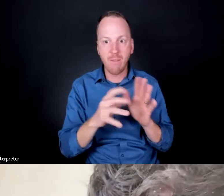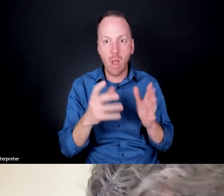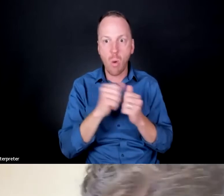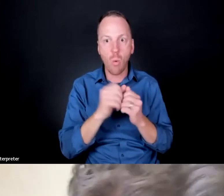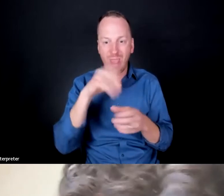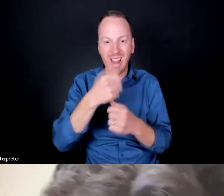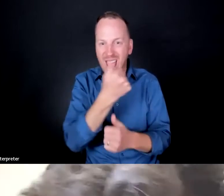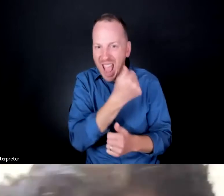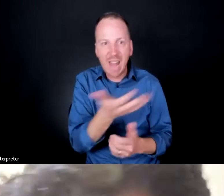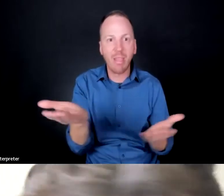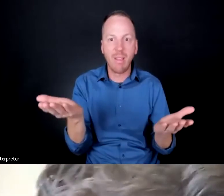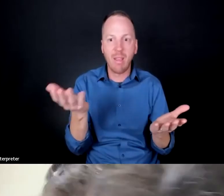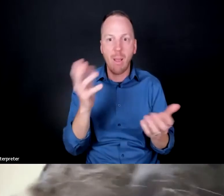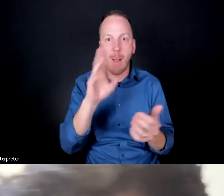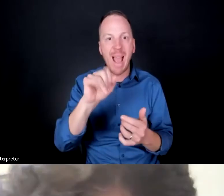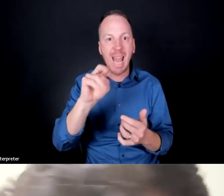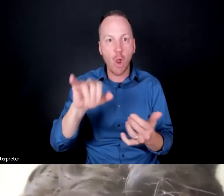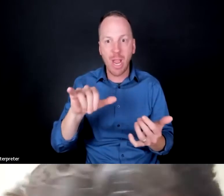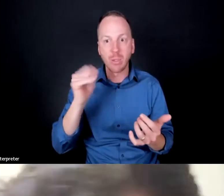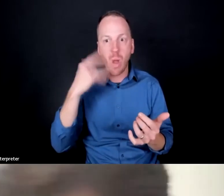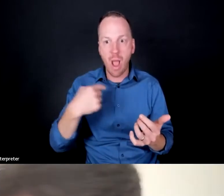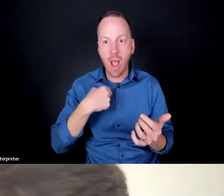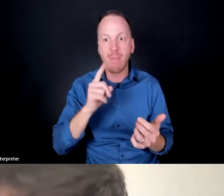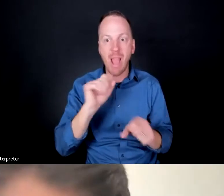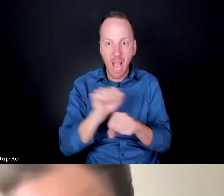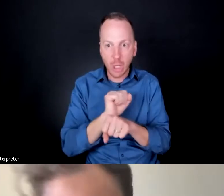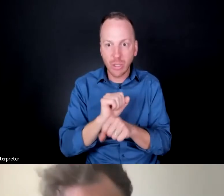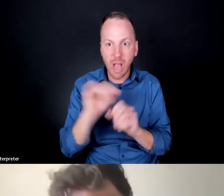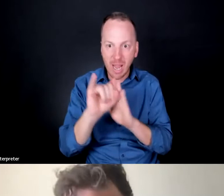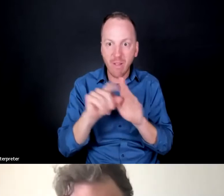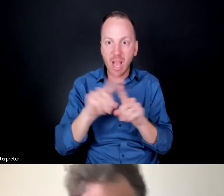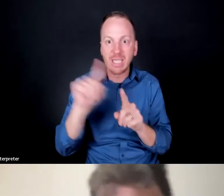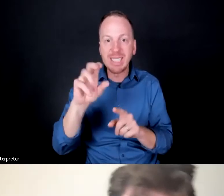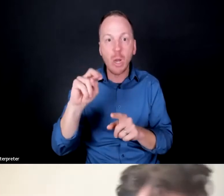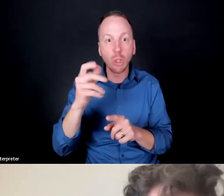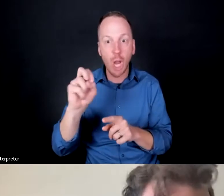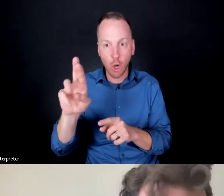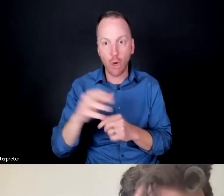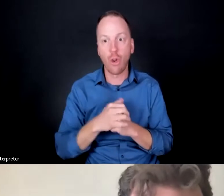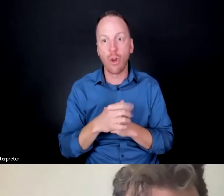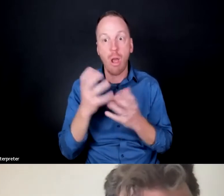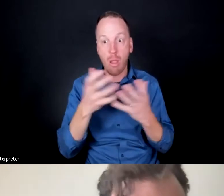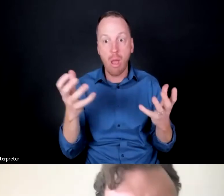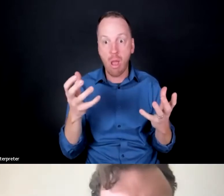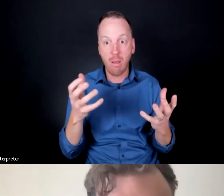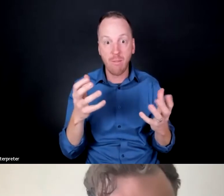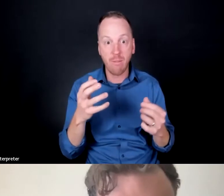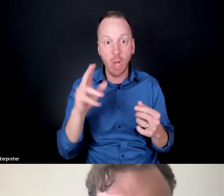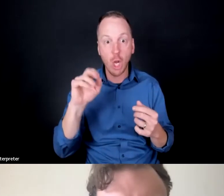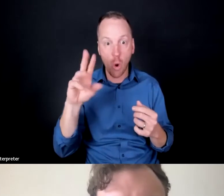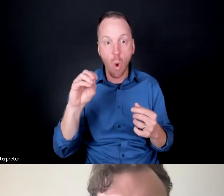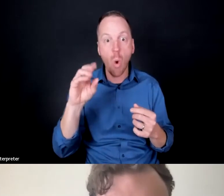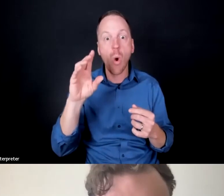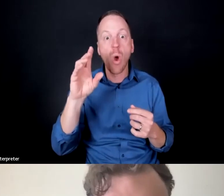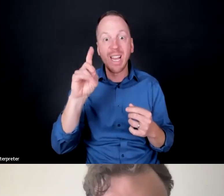within anything of the binary, which is why I'm actually identifying as xenogender, which a lot of